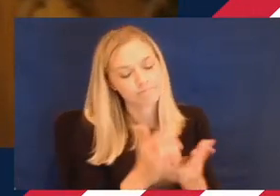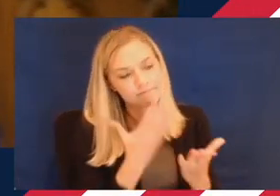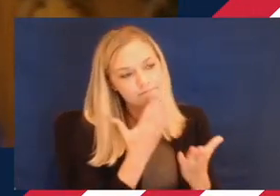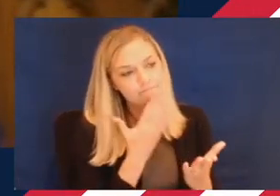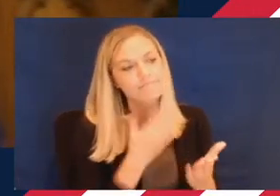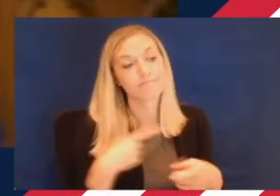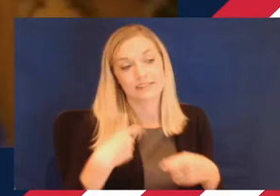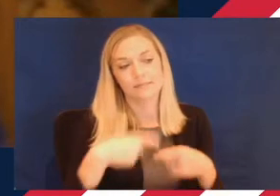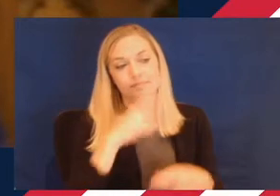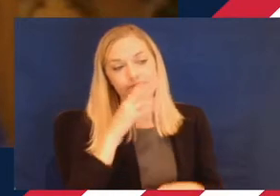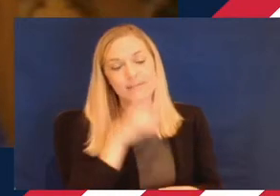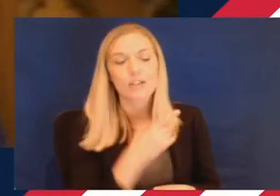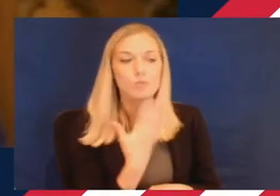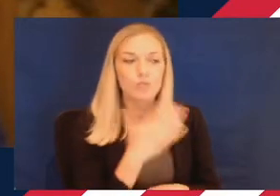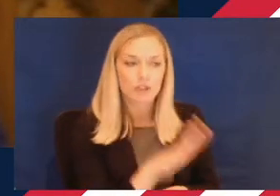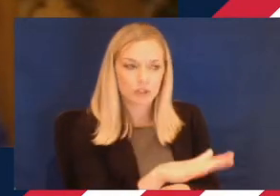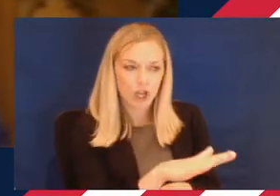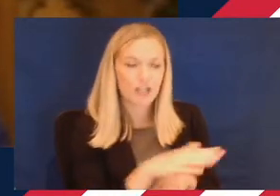tardes.